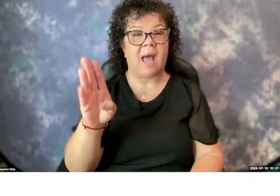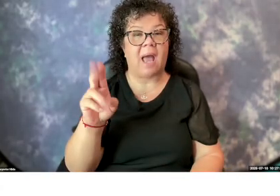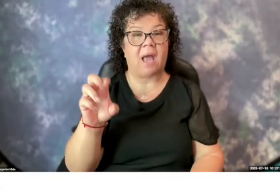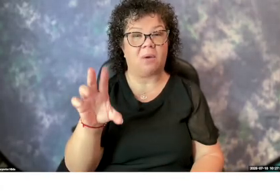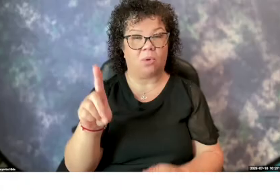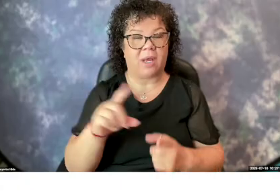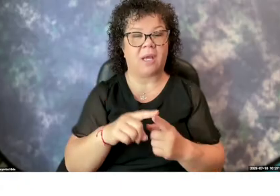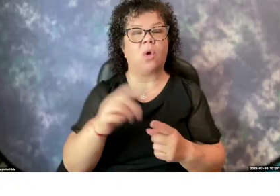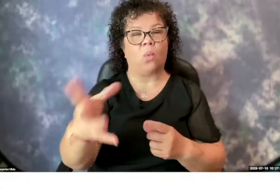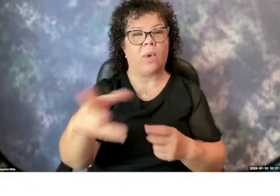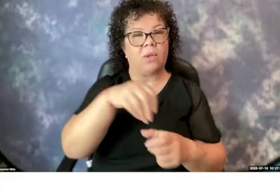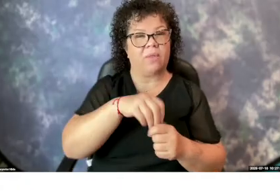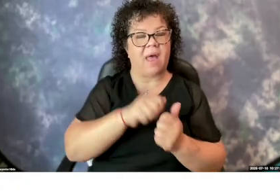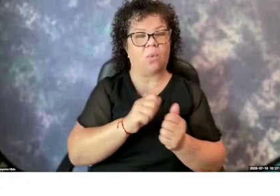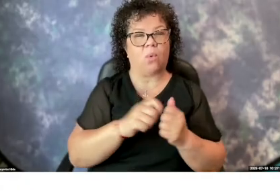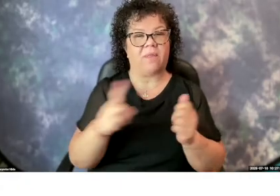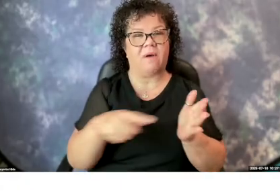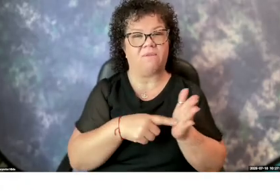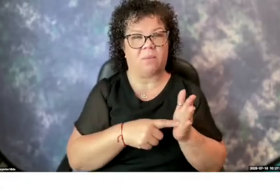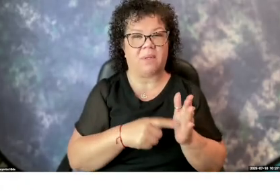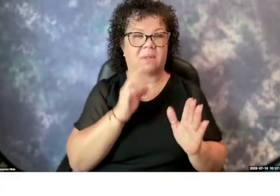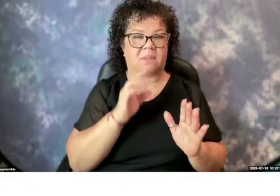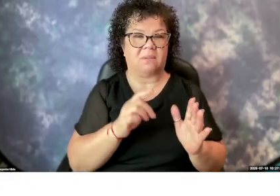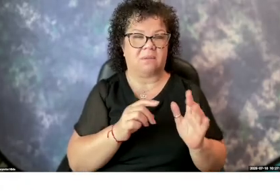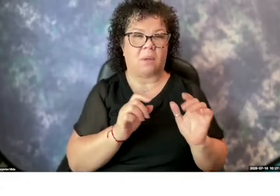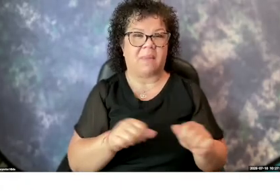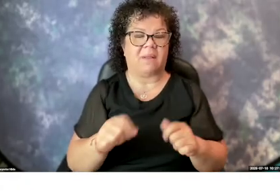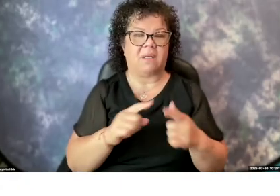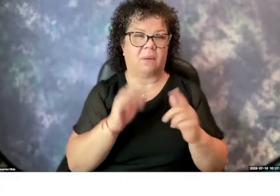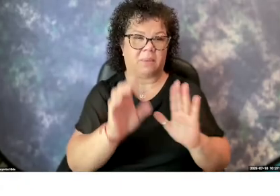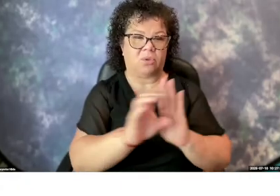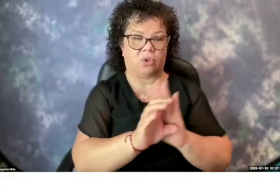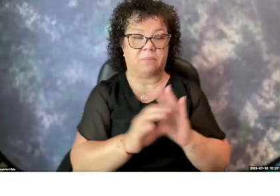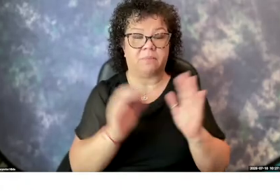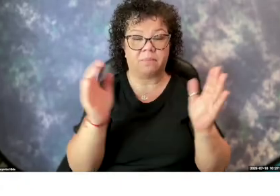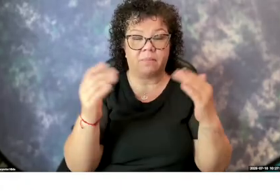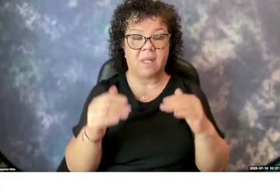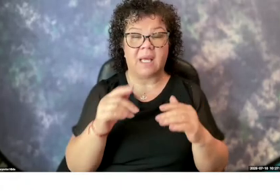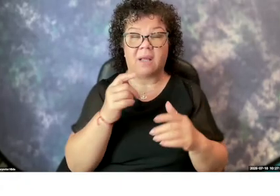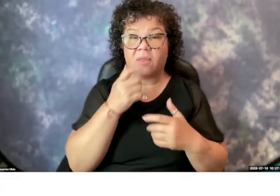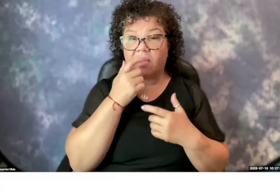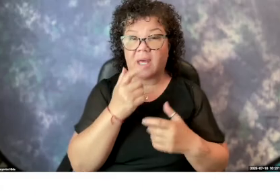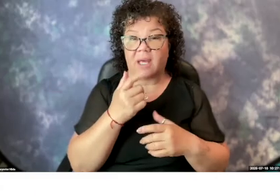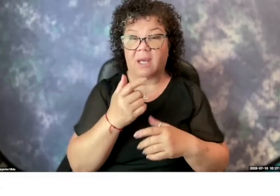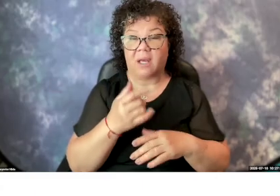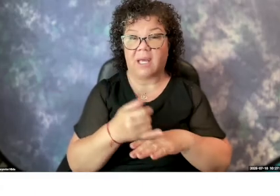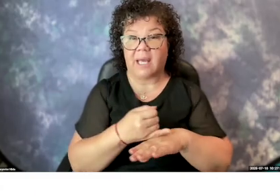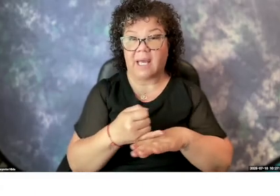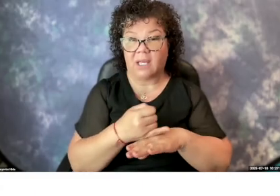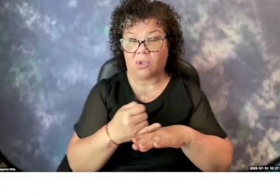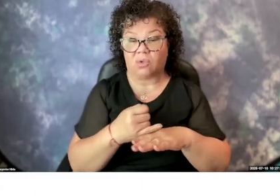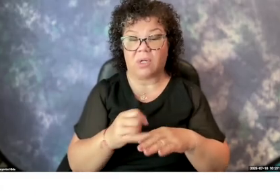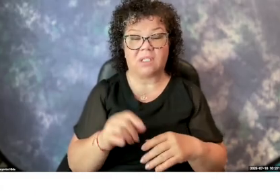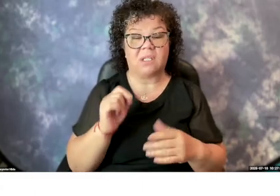affordability picture with these incentives. Adding in the interest rate cap of 8% adds another 4 options, bringing us up